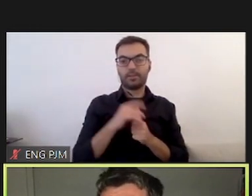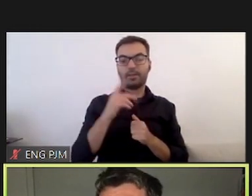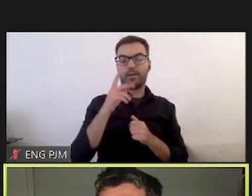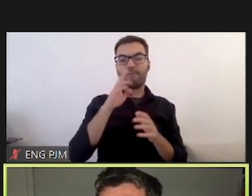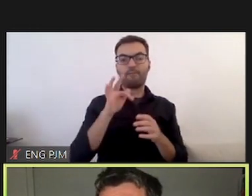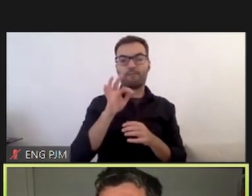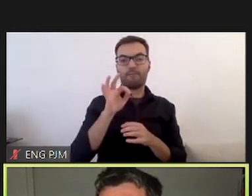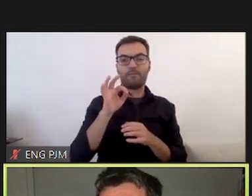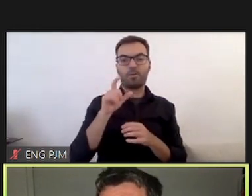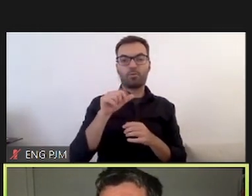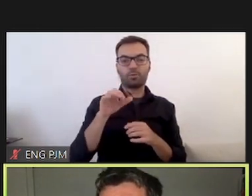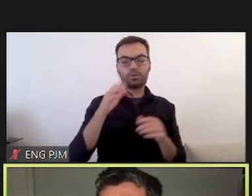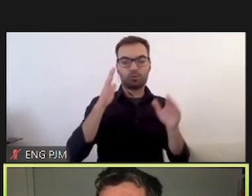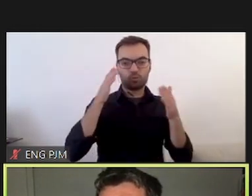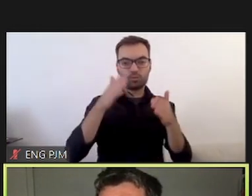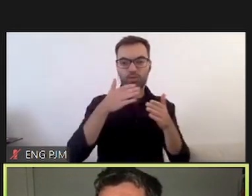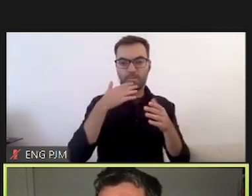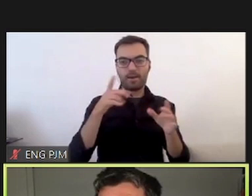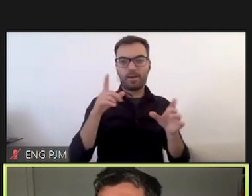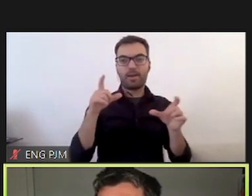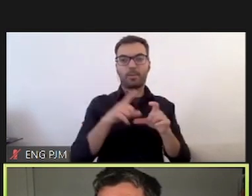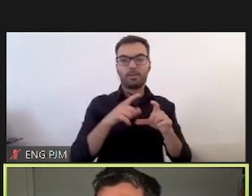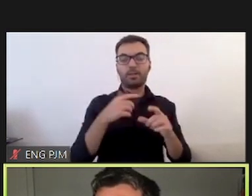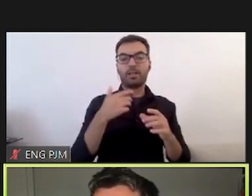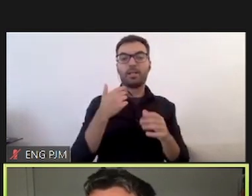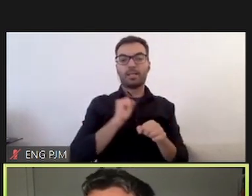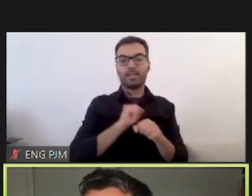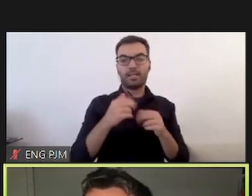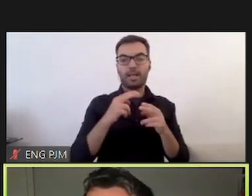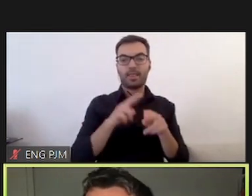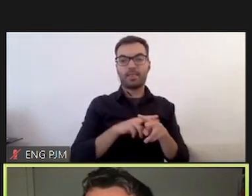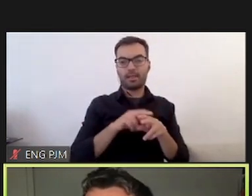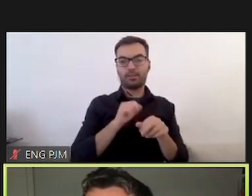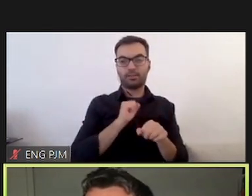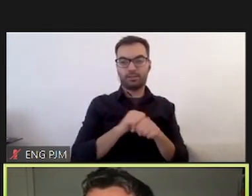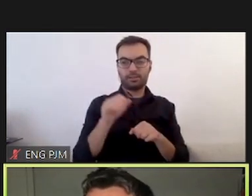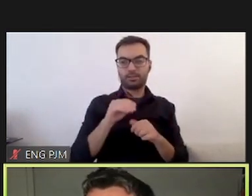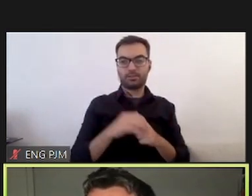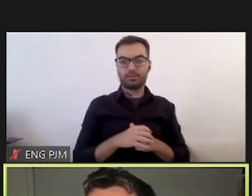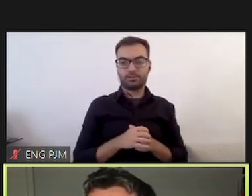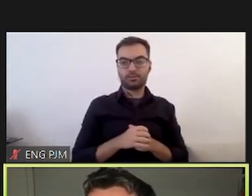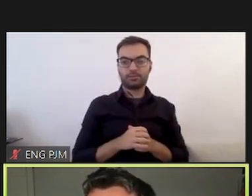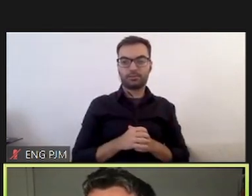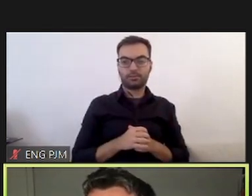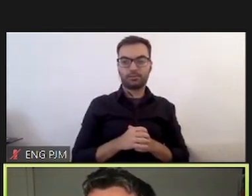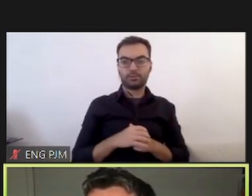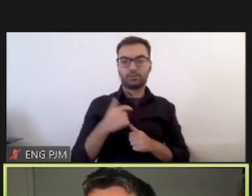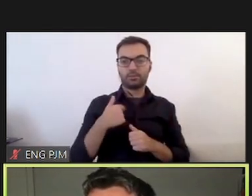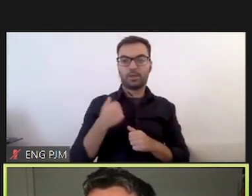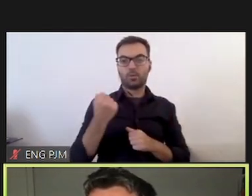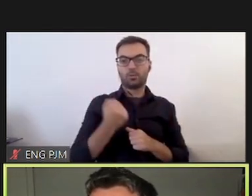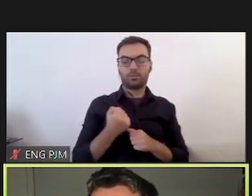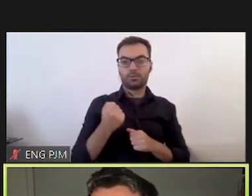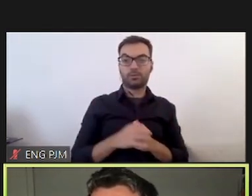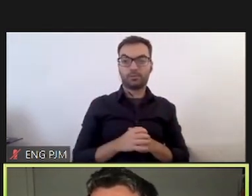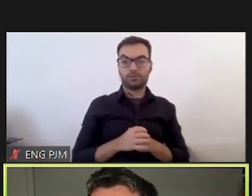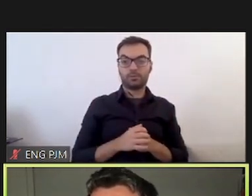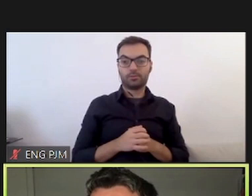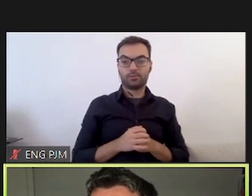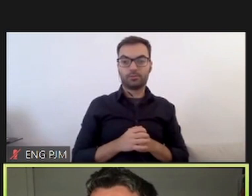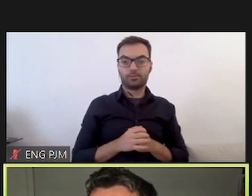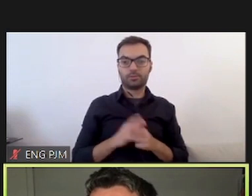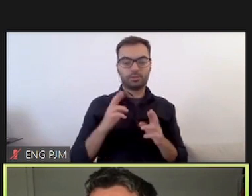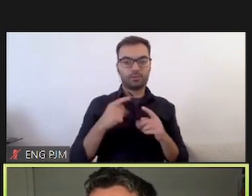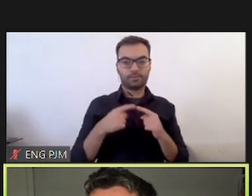focus. So there is another tool that I'm using and I'm not